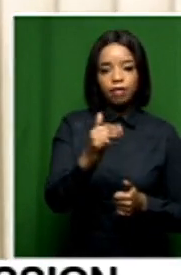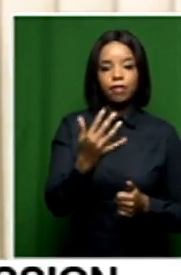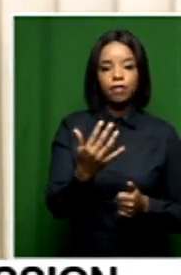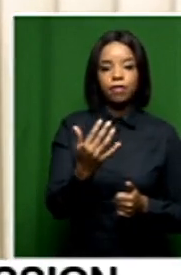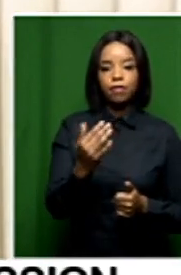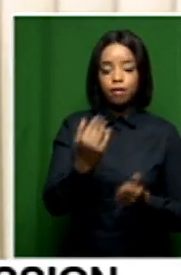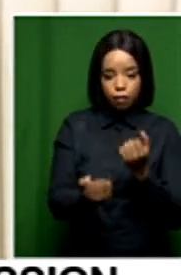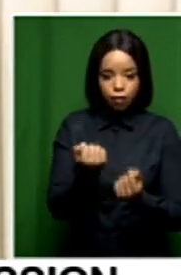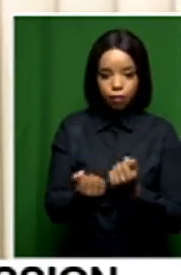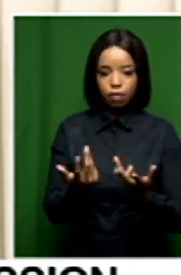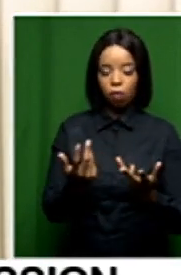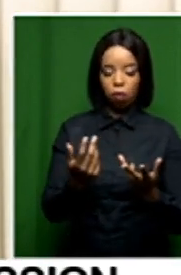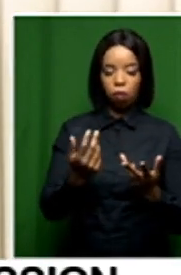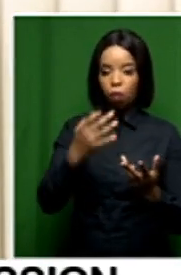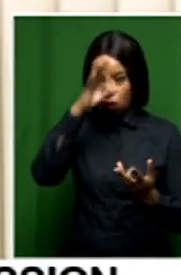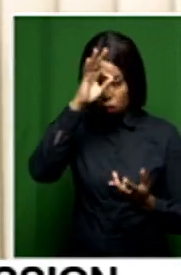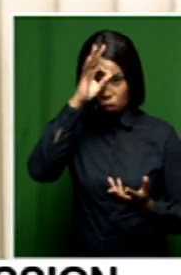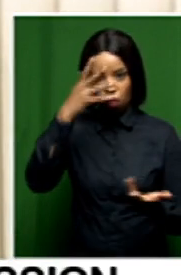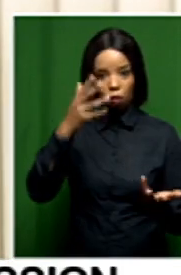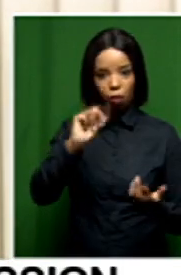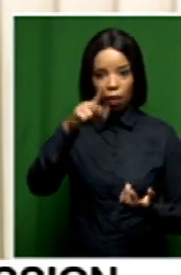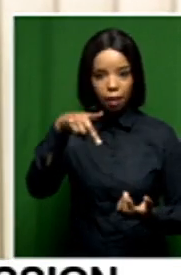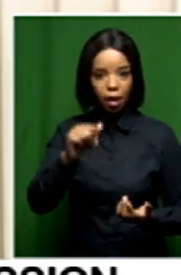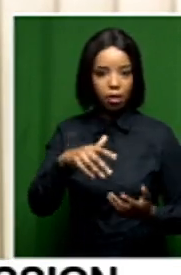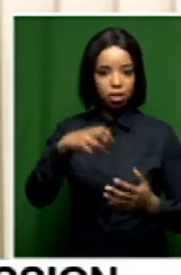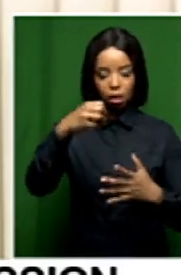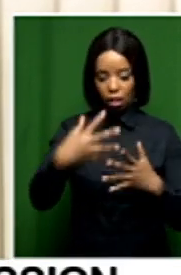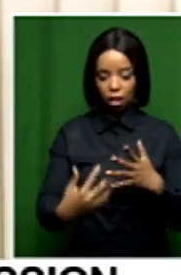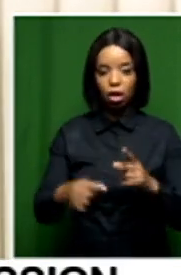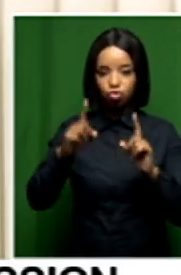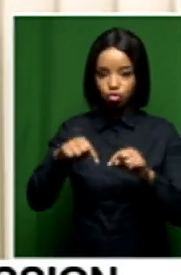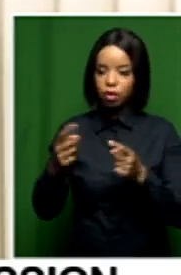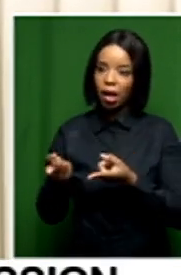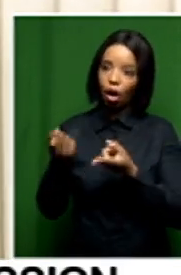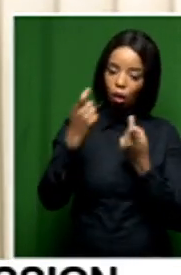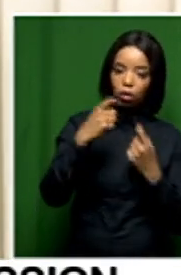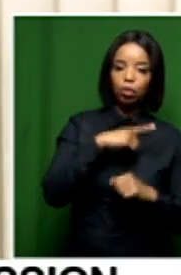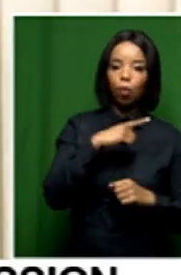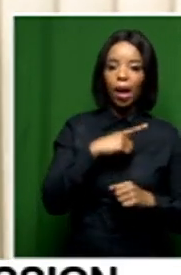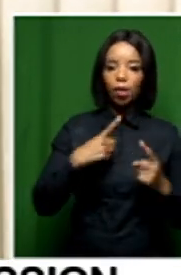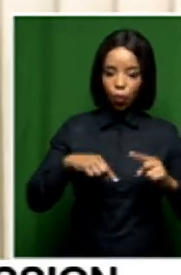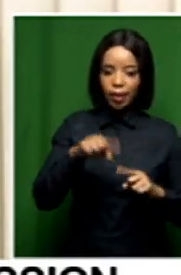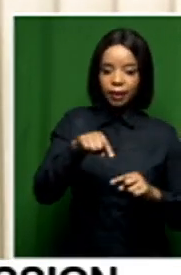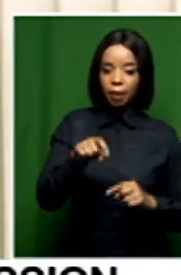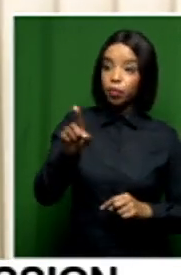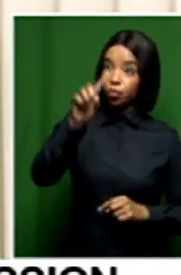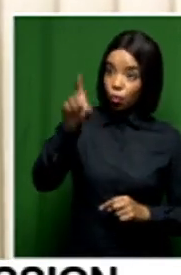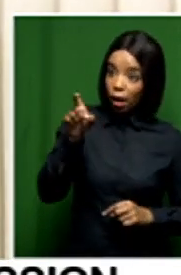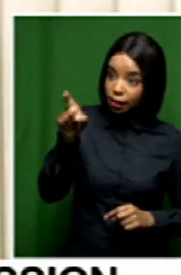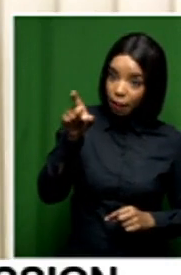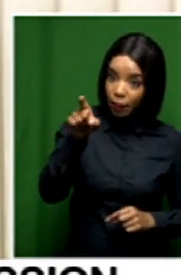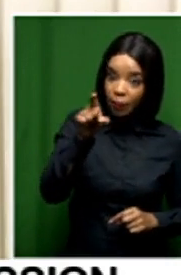would have been called, because these are all the questions in which they're supposed to be asked and answered. But let's remember, they